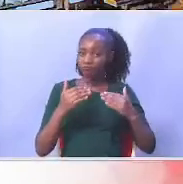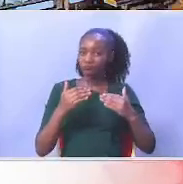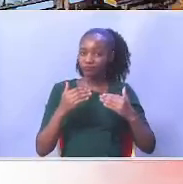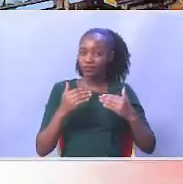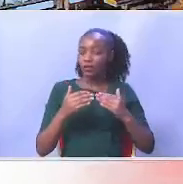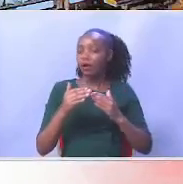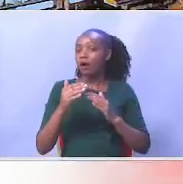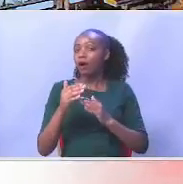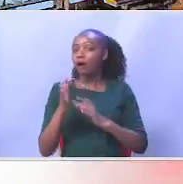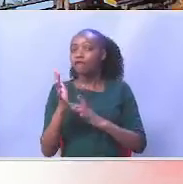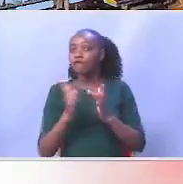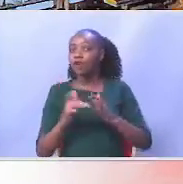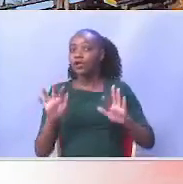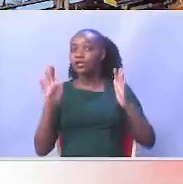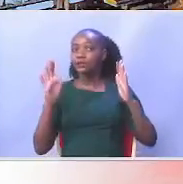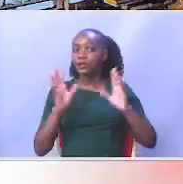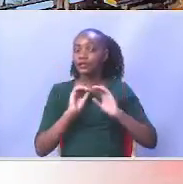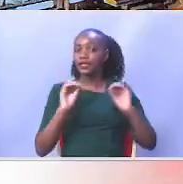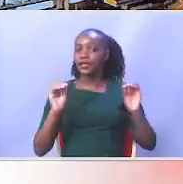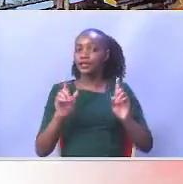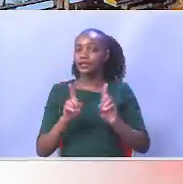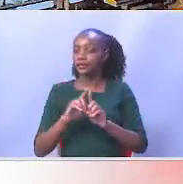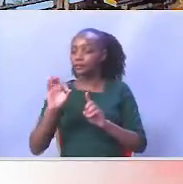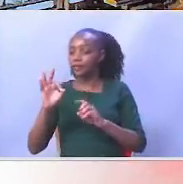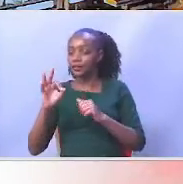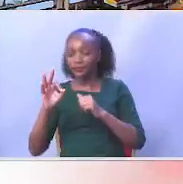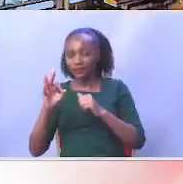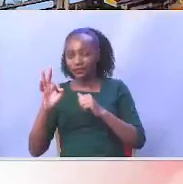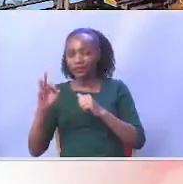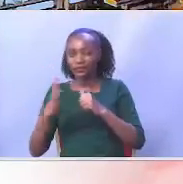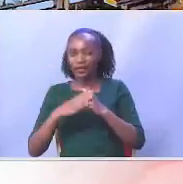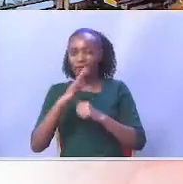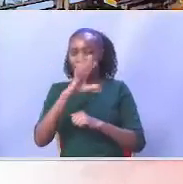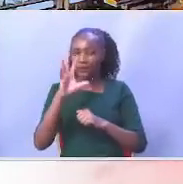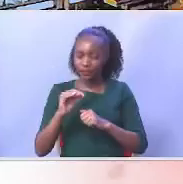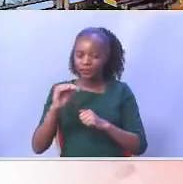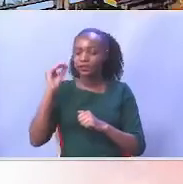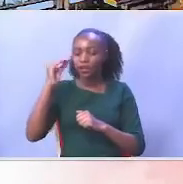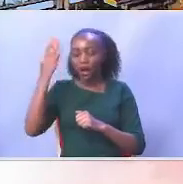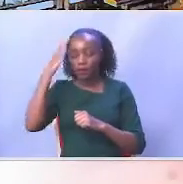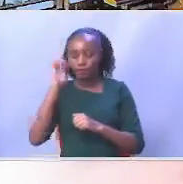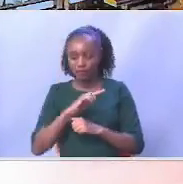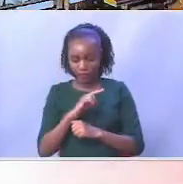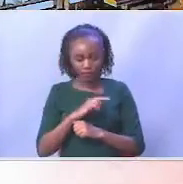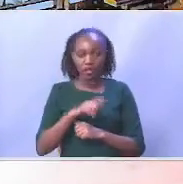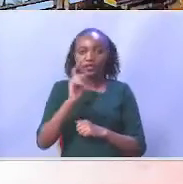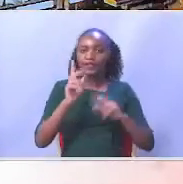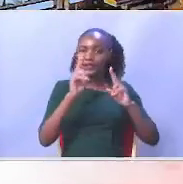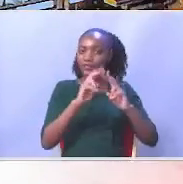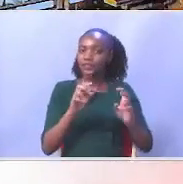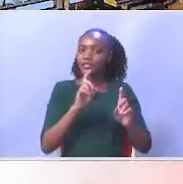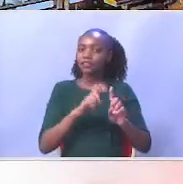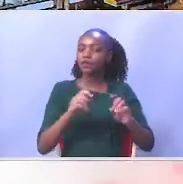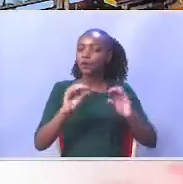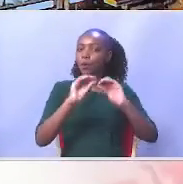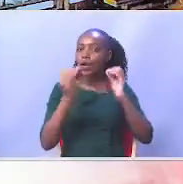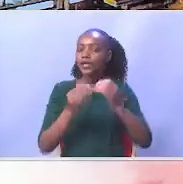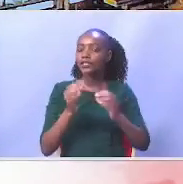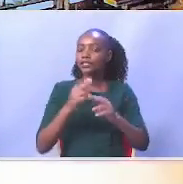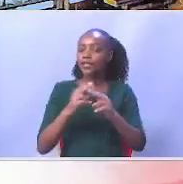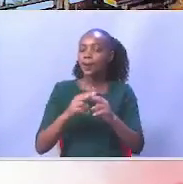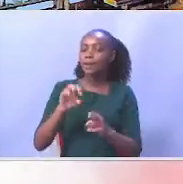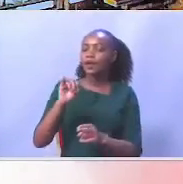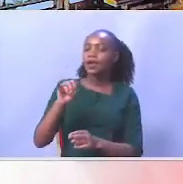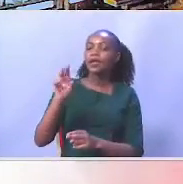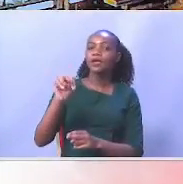while 39% know how they will spend the festivities. This was revealed following a survey conducted by research firm